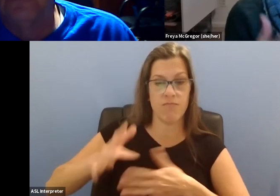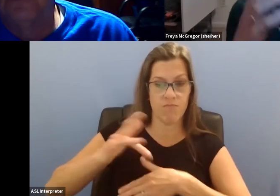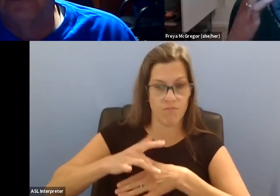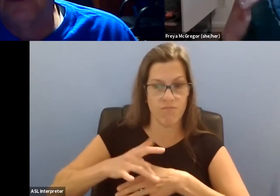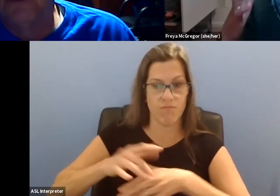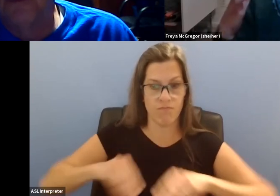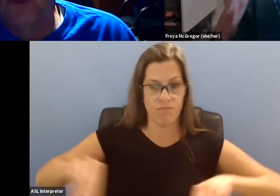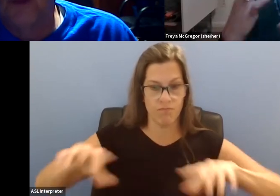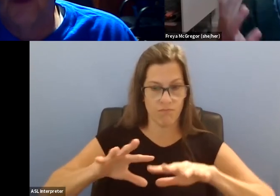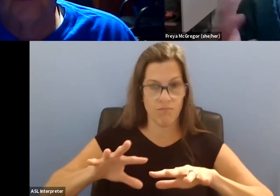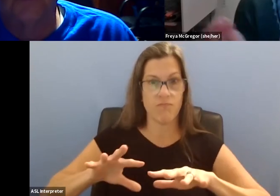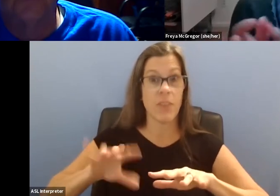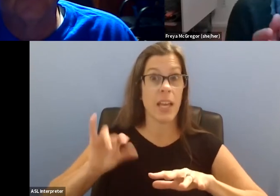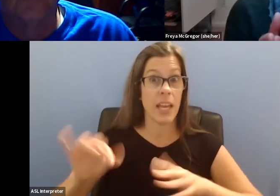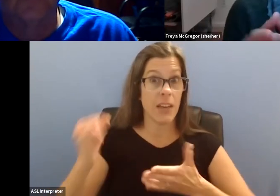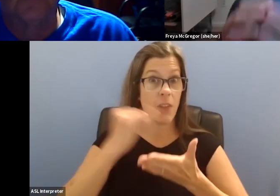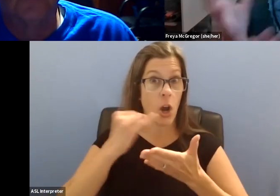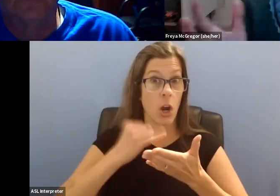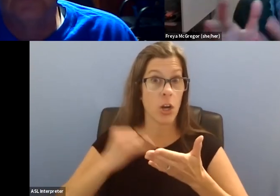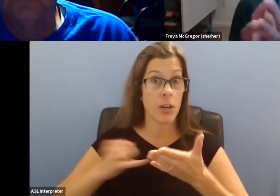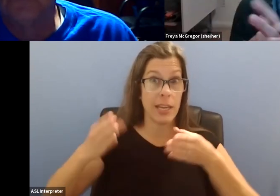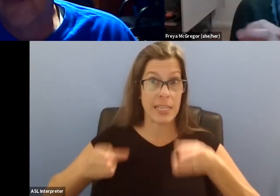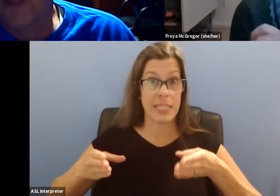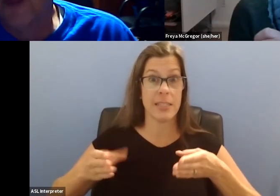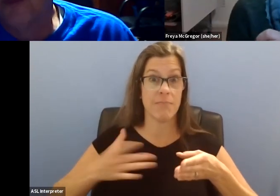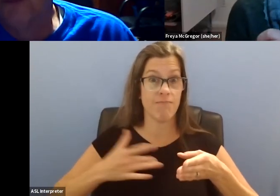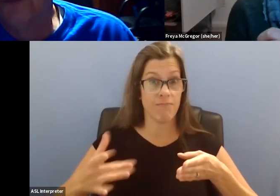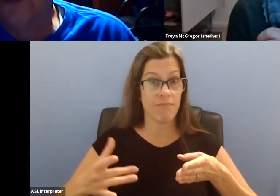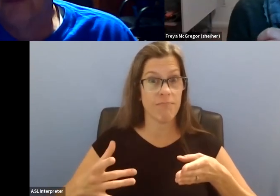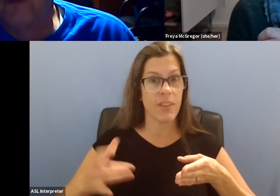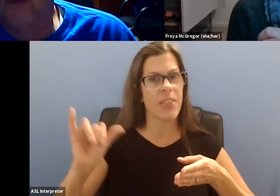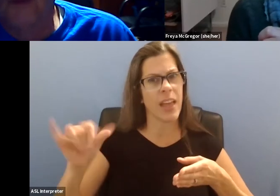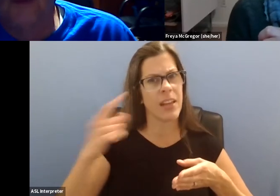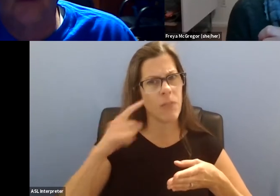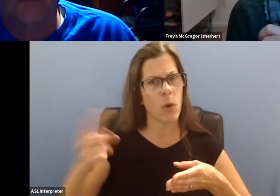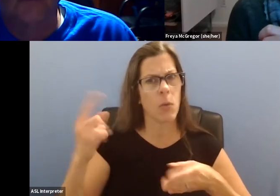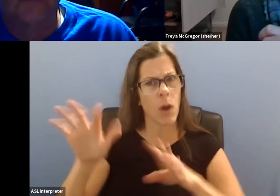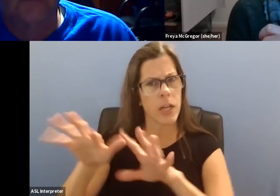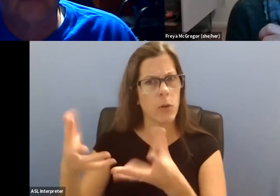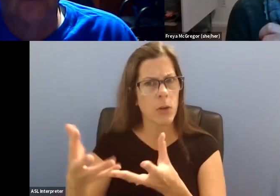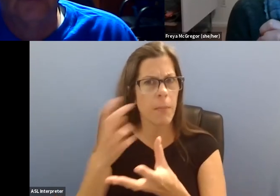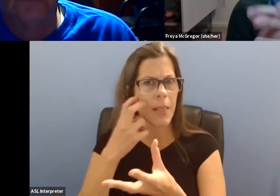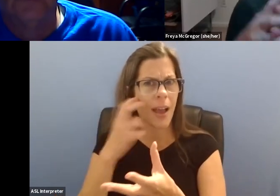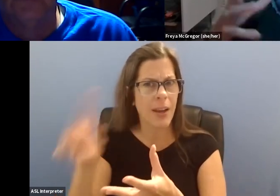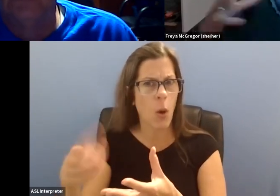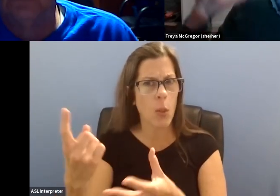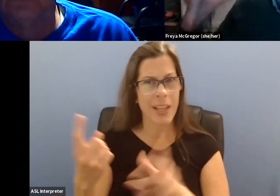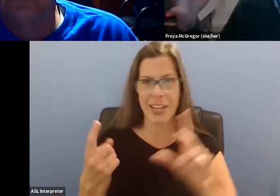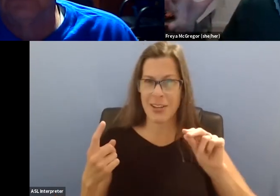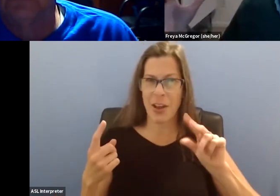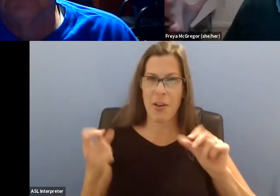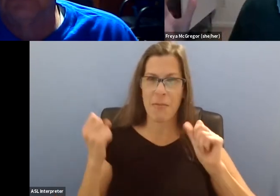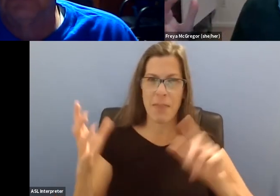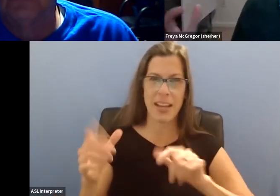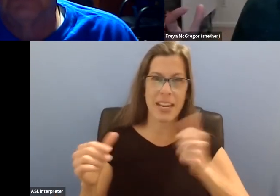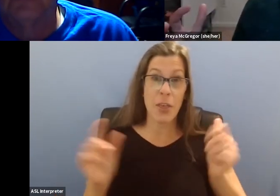you might be thinking, Oh, this is for one person, one group of people, one, one population, but very, very frequently there's a bunch of other